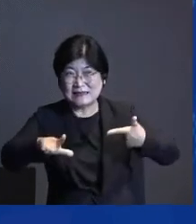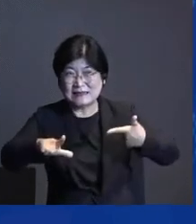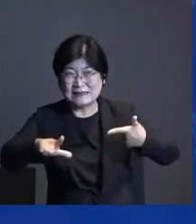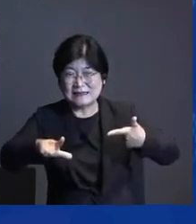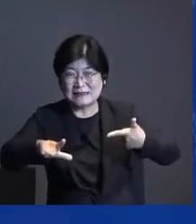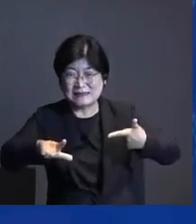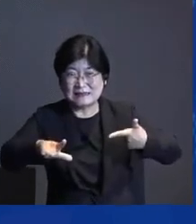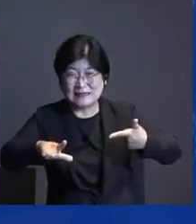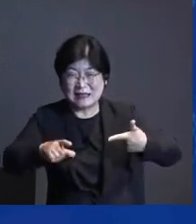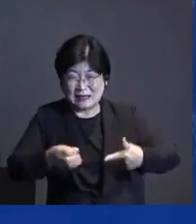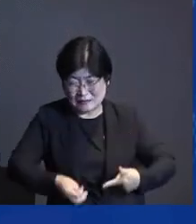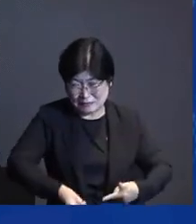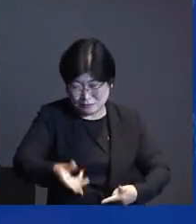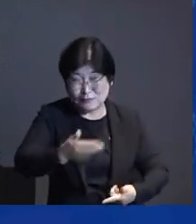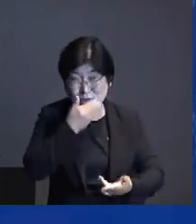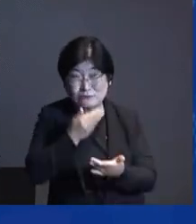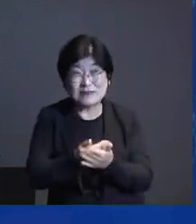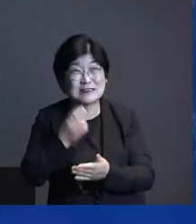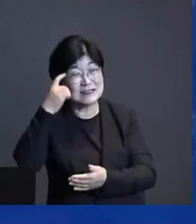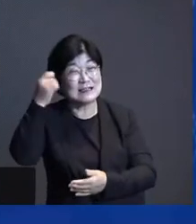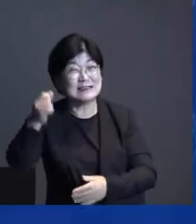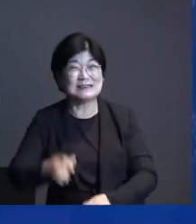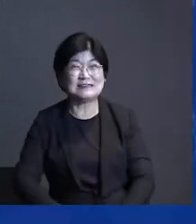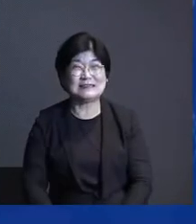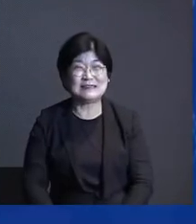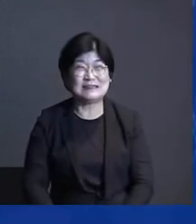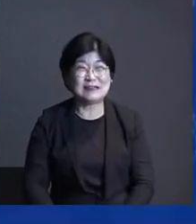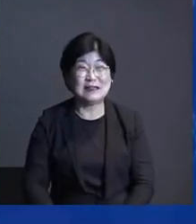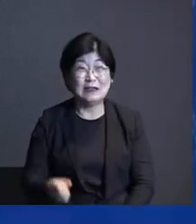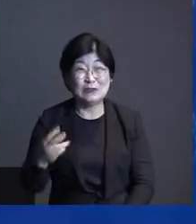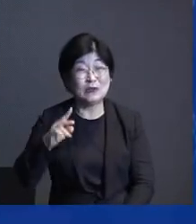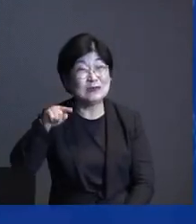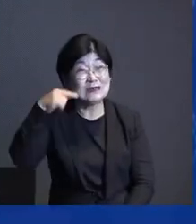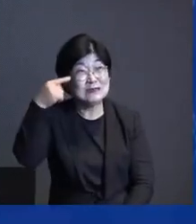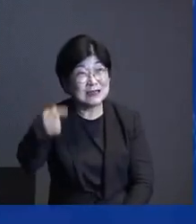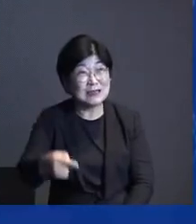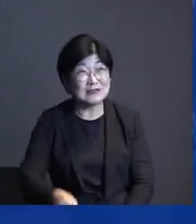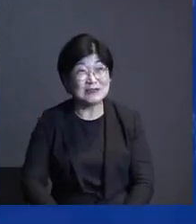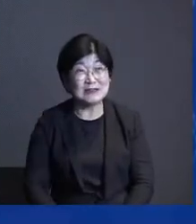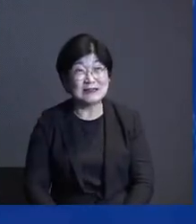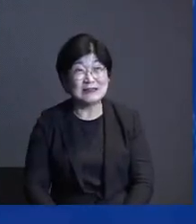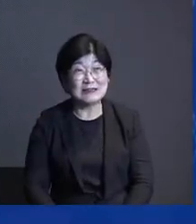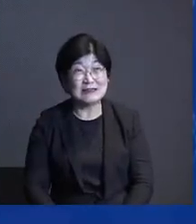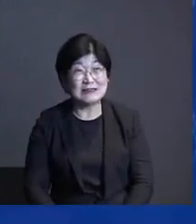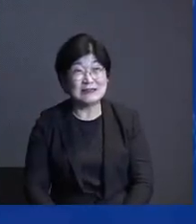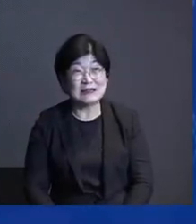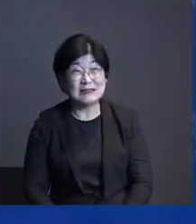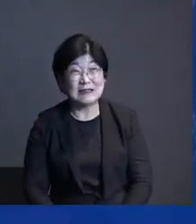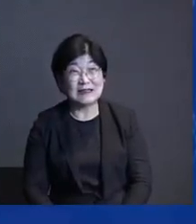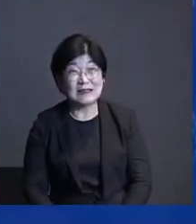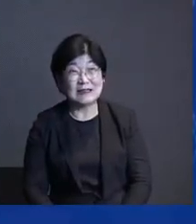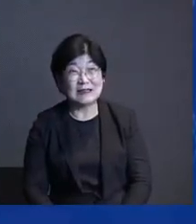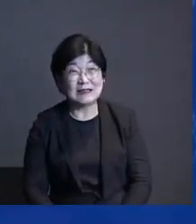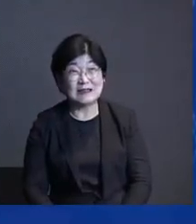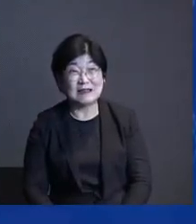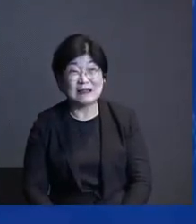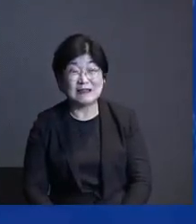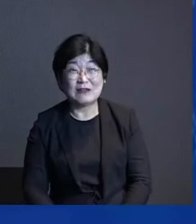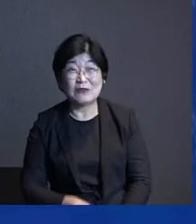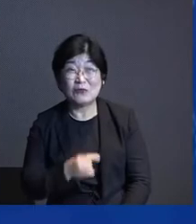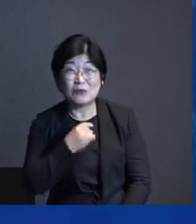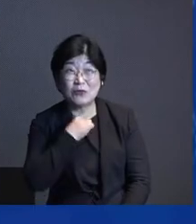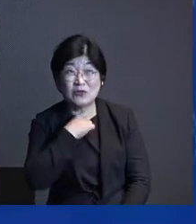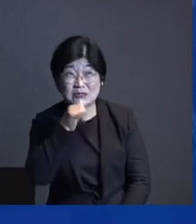Ilenia, do you have any comments that you'd like to share? No, well, I don't want to repeat much